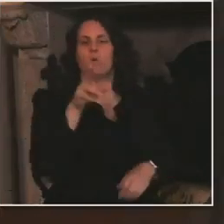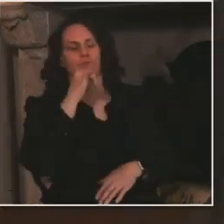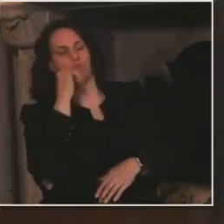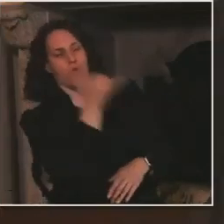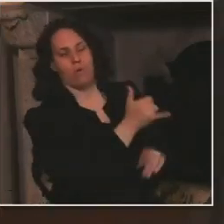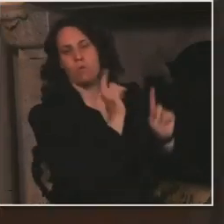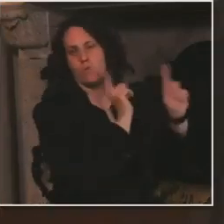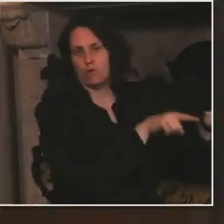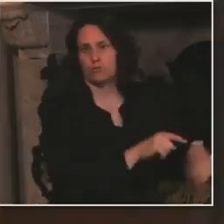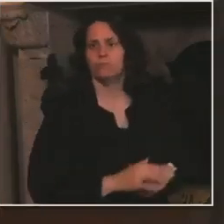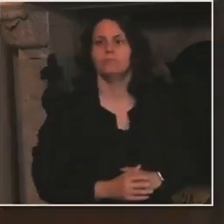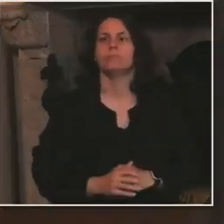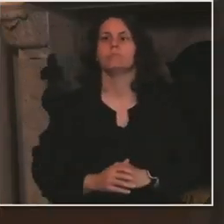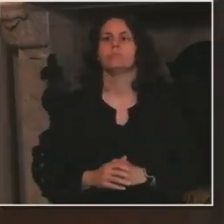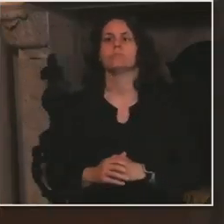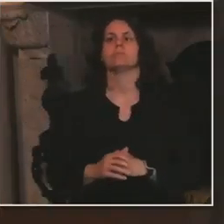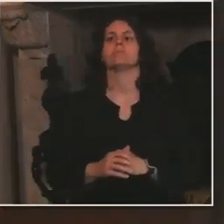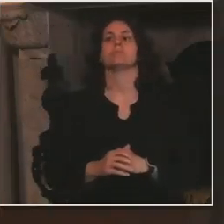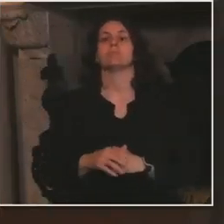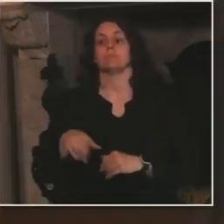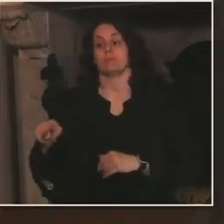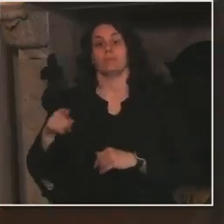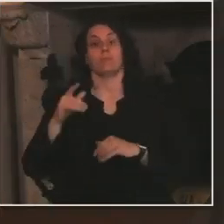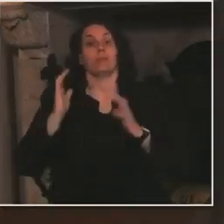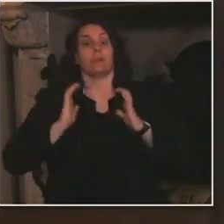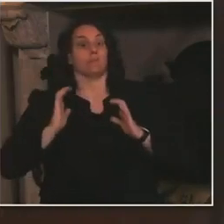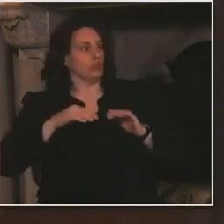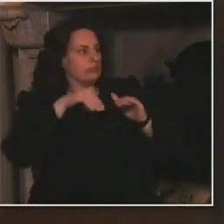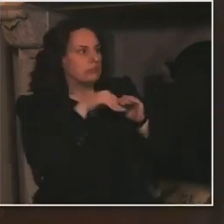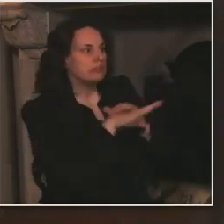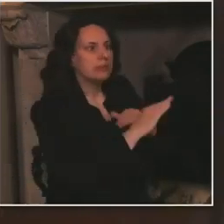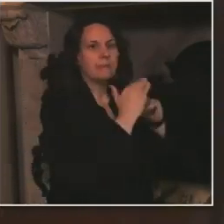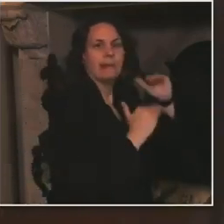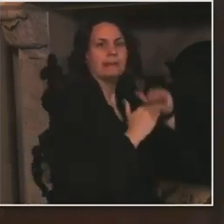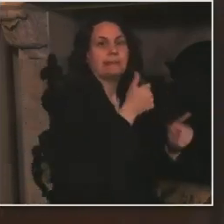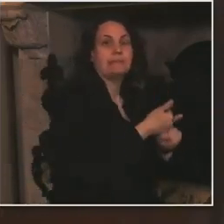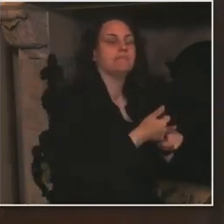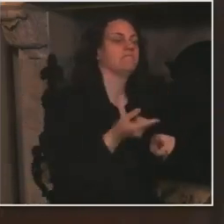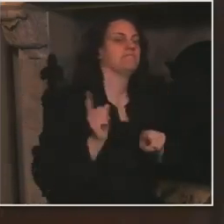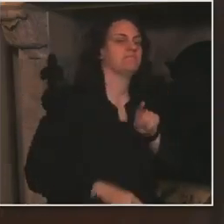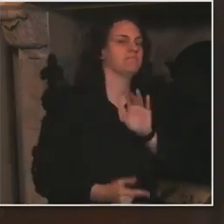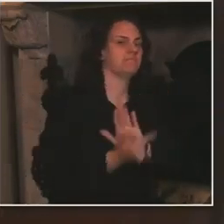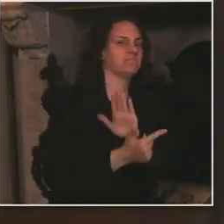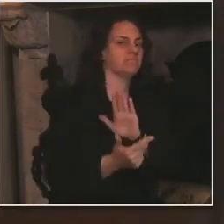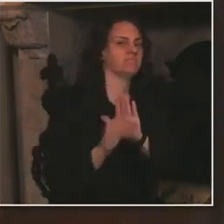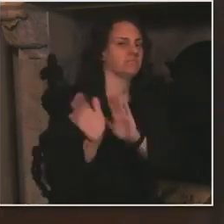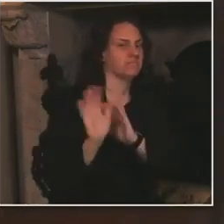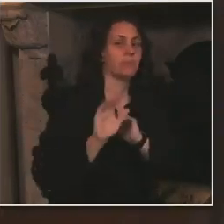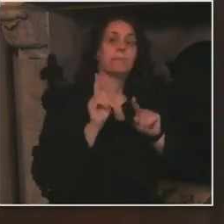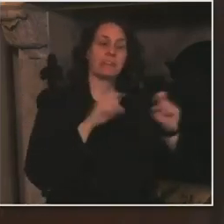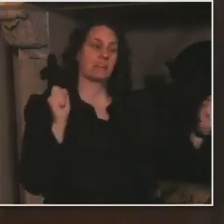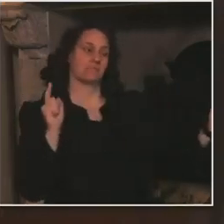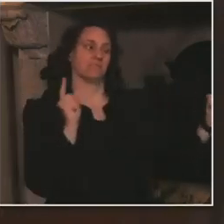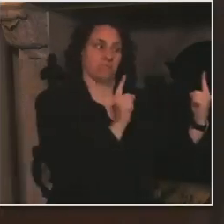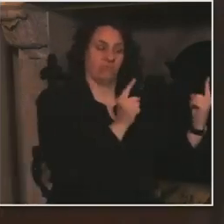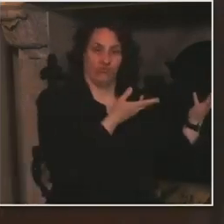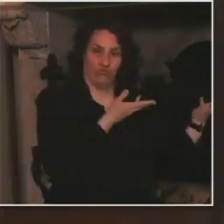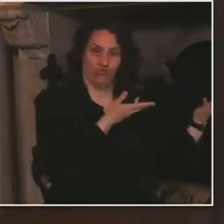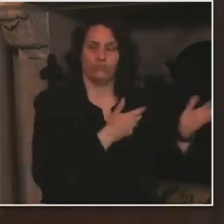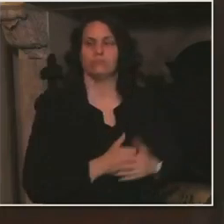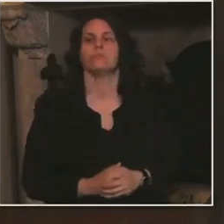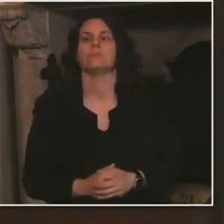home, they can also continue to support small businesses across our state. If you have additional questions on how to